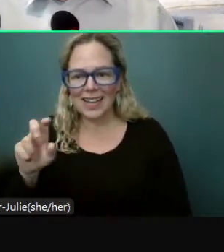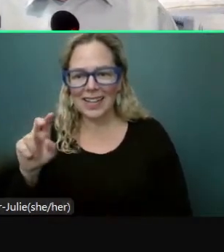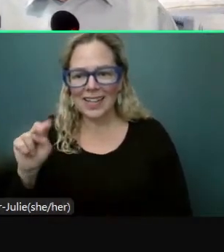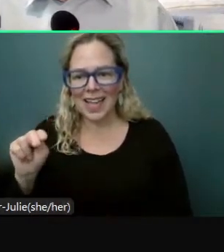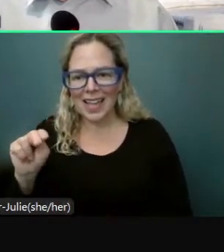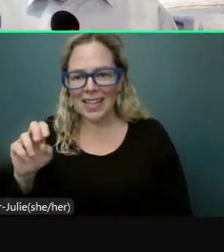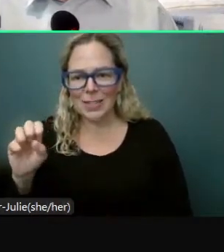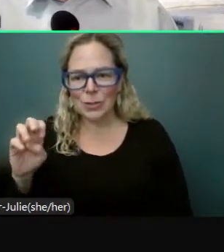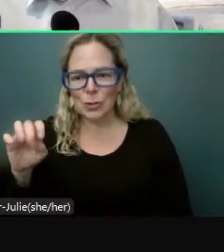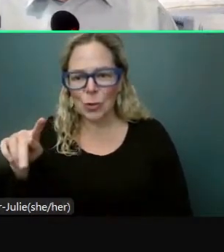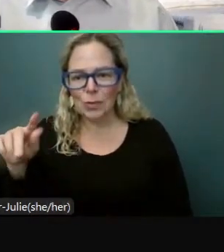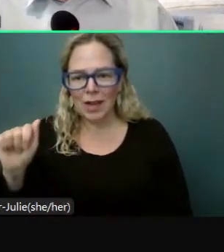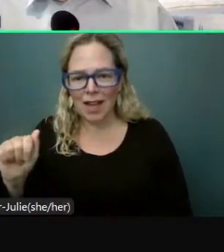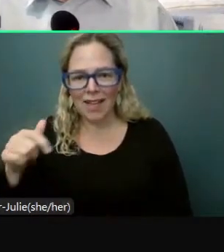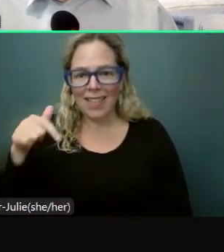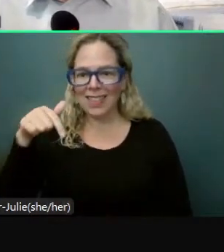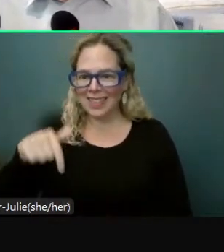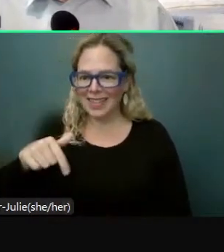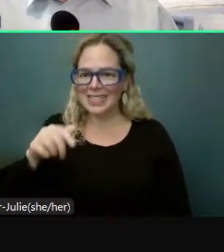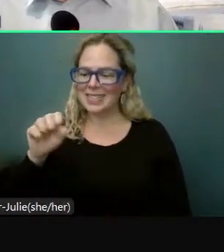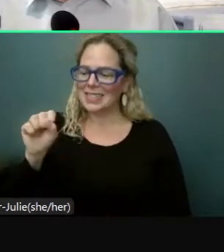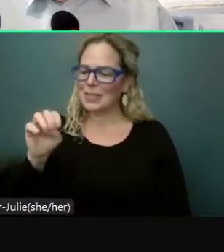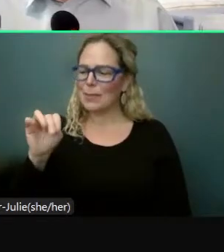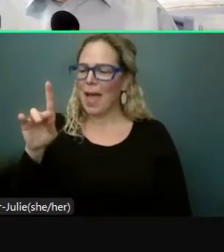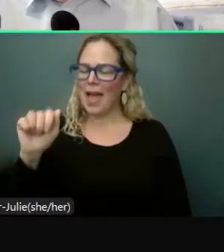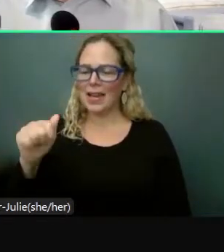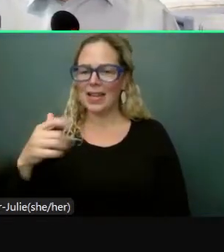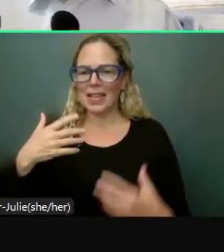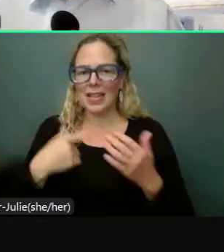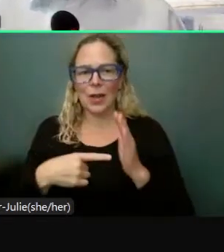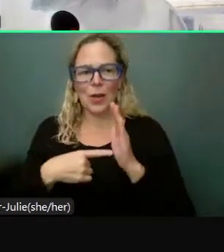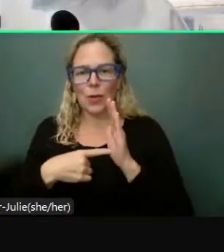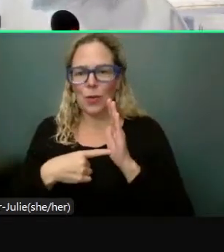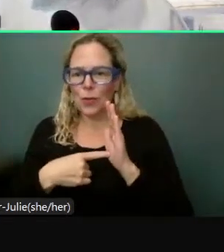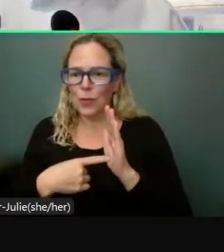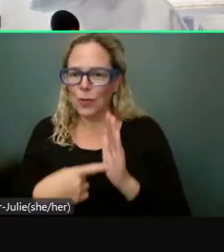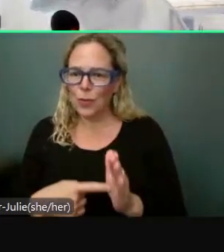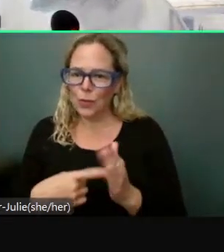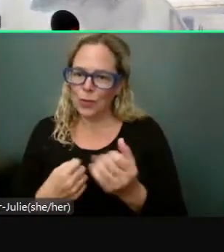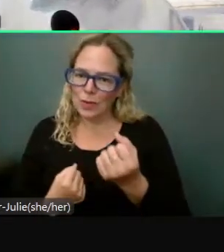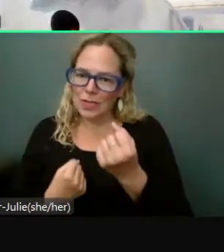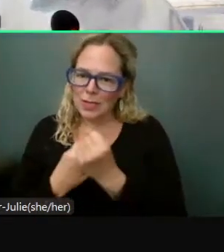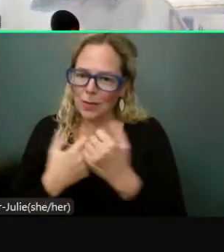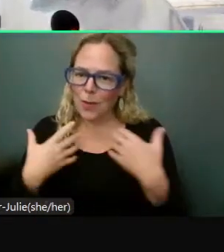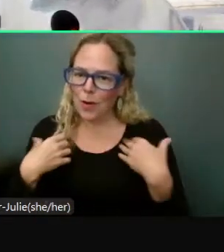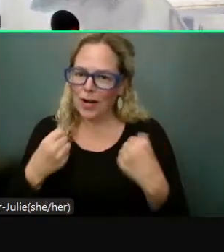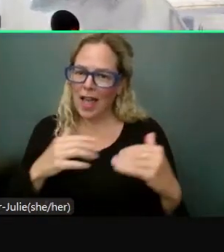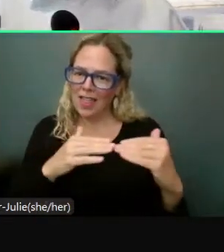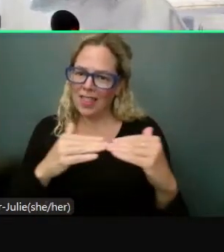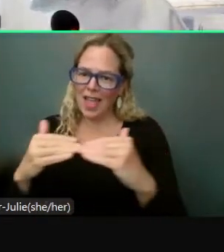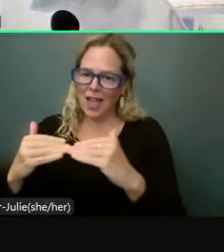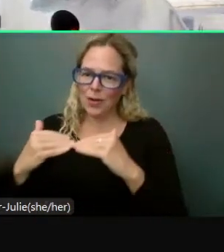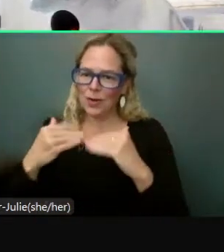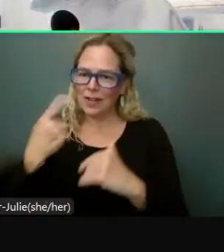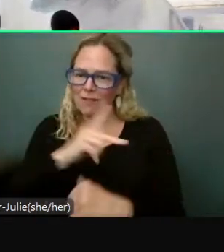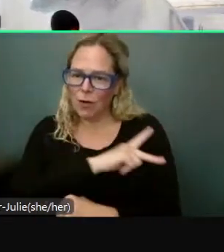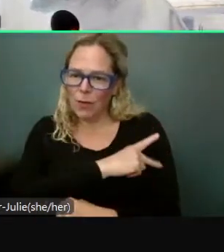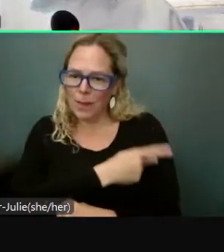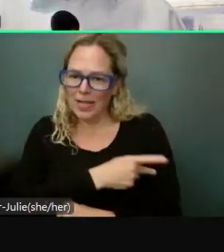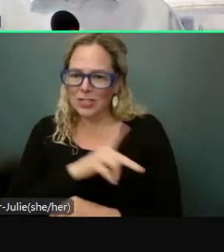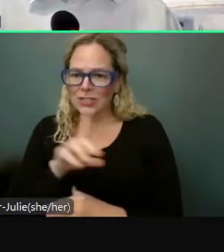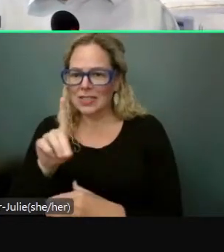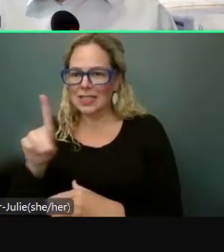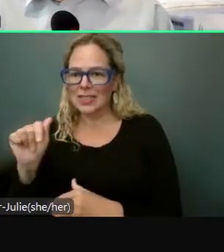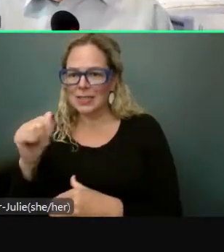So this is SMATI. We stand for health equity for our patients and disability inclusion for providers.